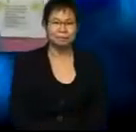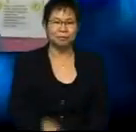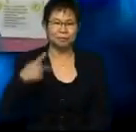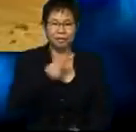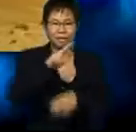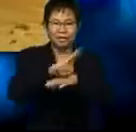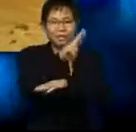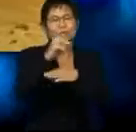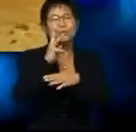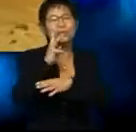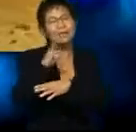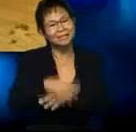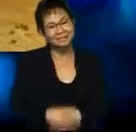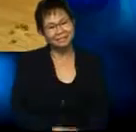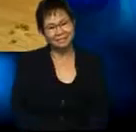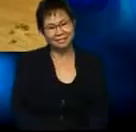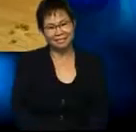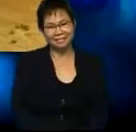We can use water.